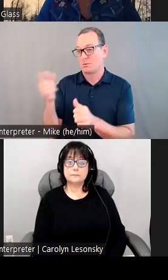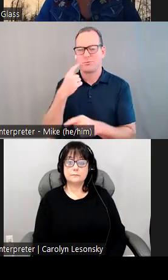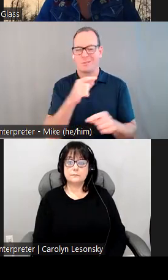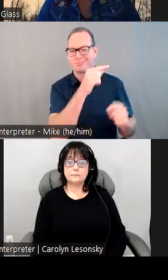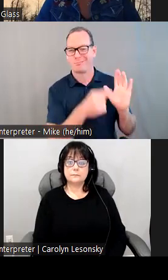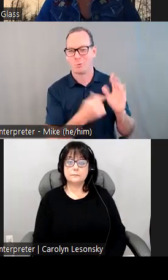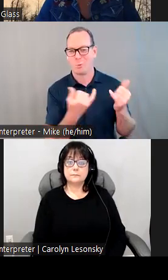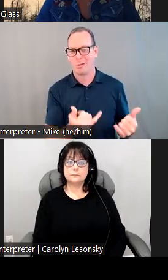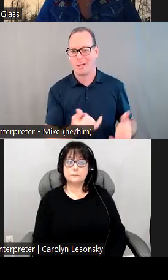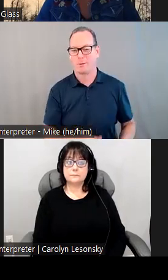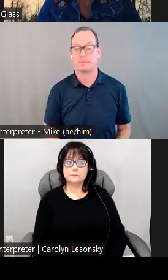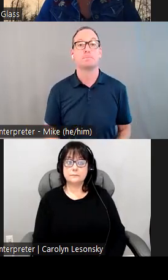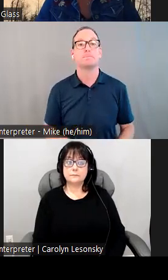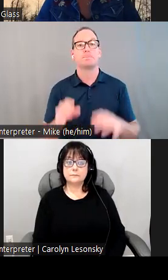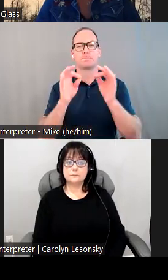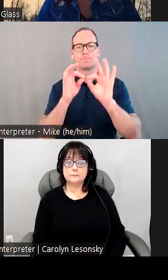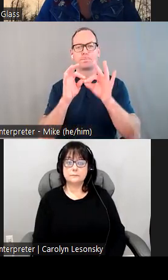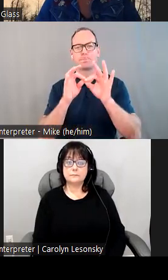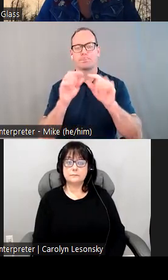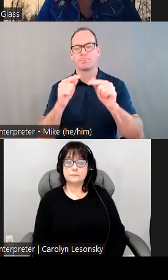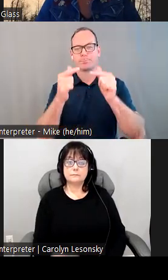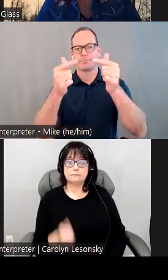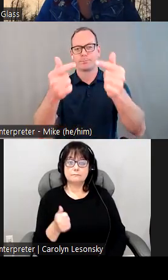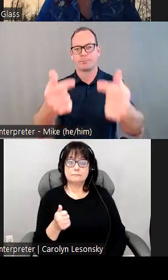of points on this slide.